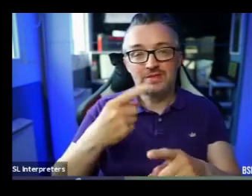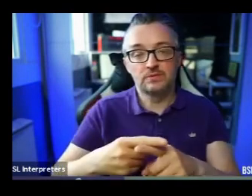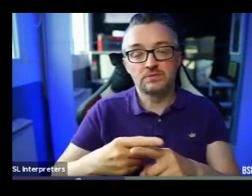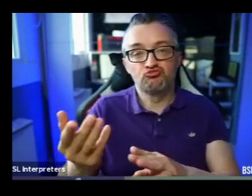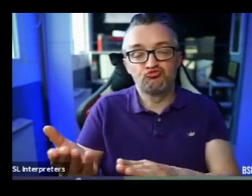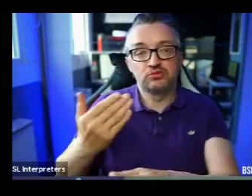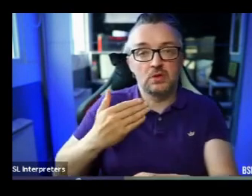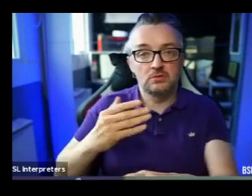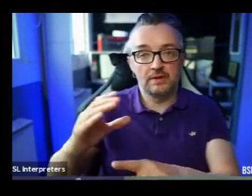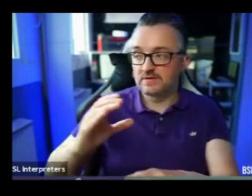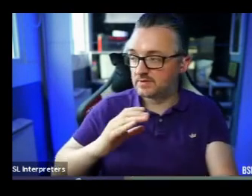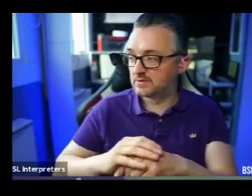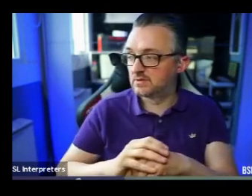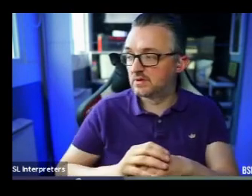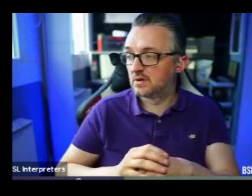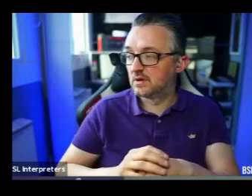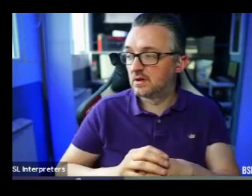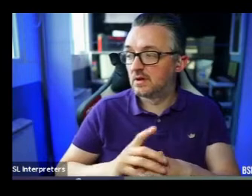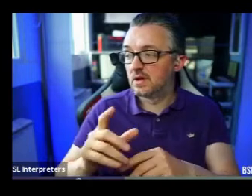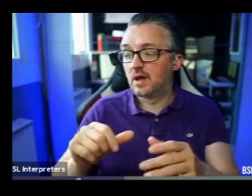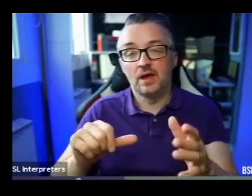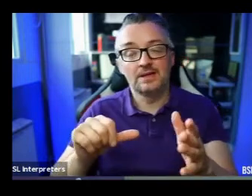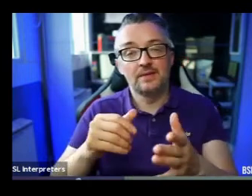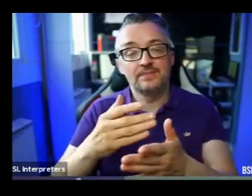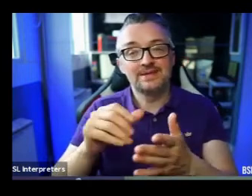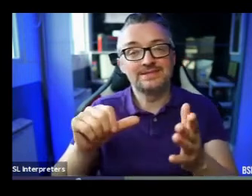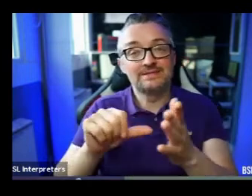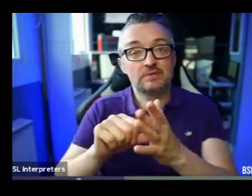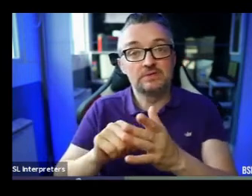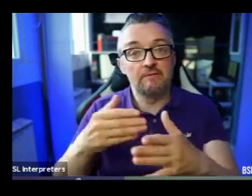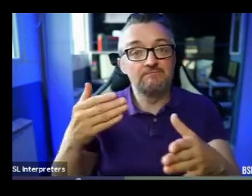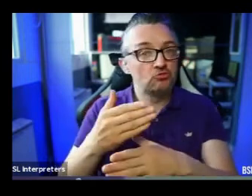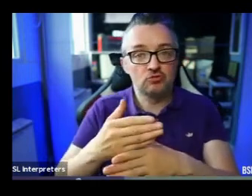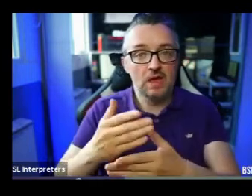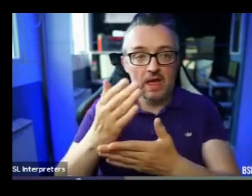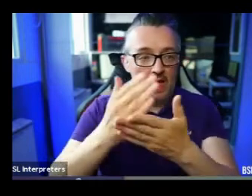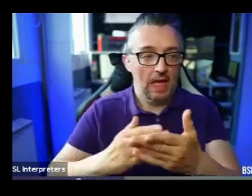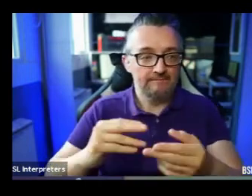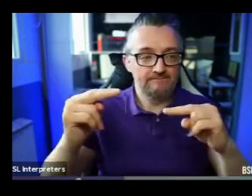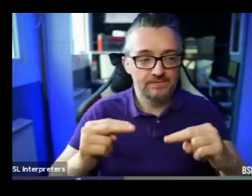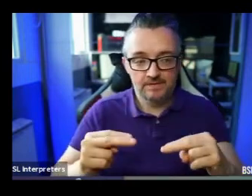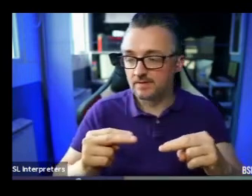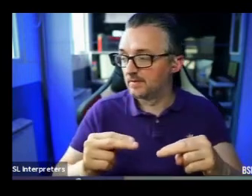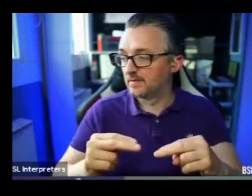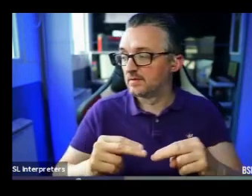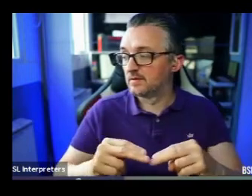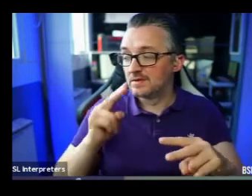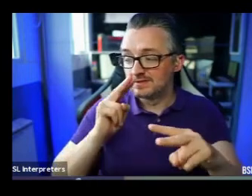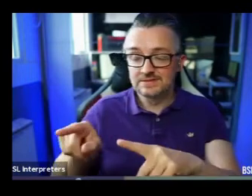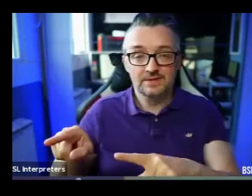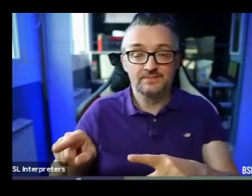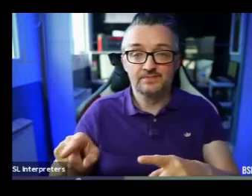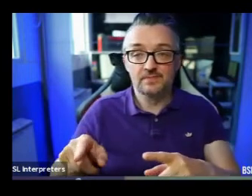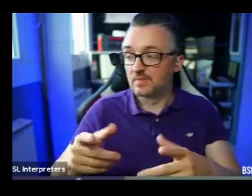the investment, halved difficulties in function, reduced symptoms of depression, and improved motivation. And I